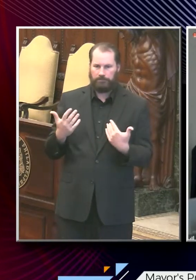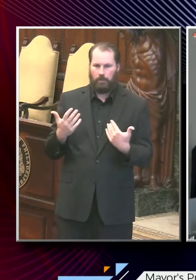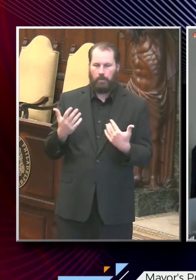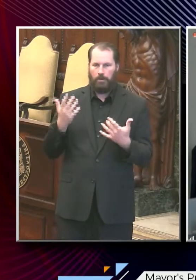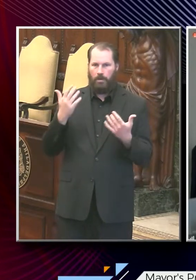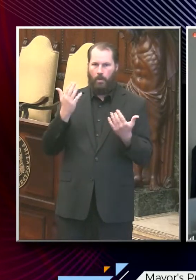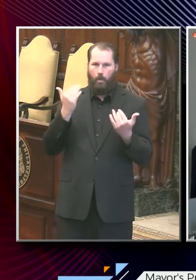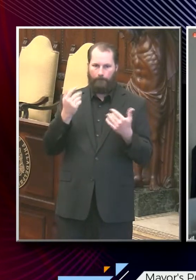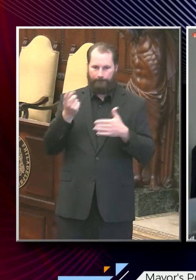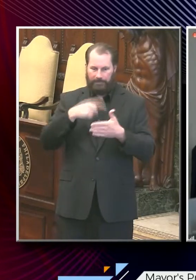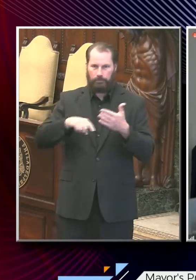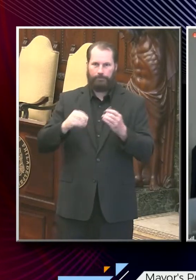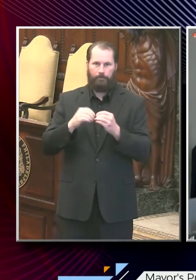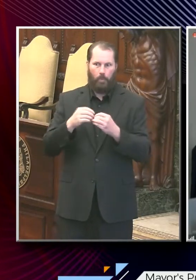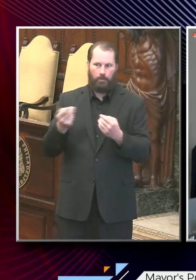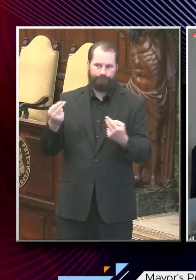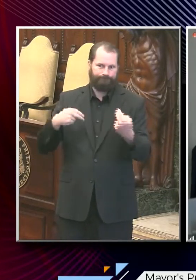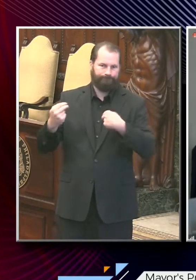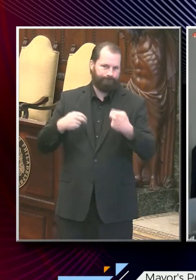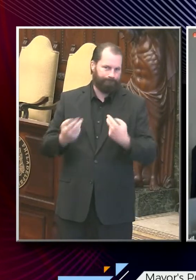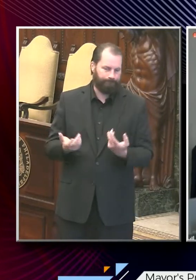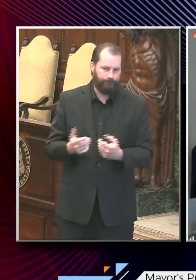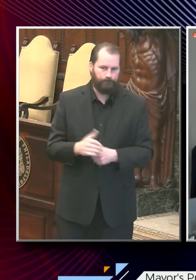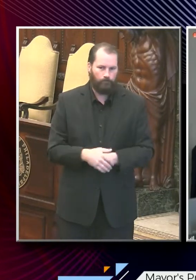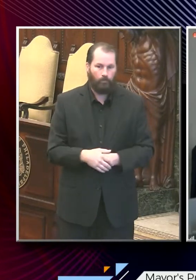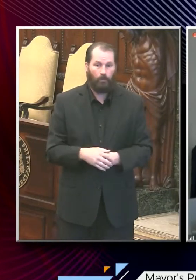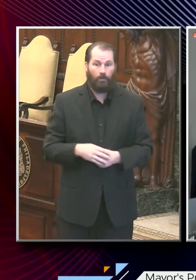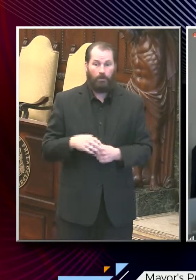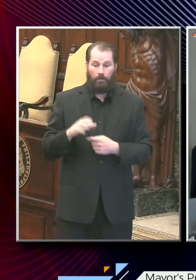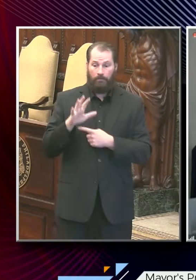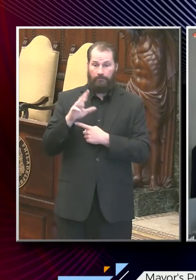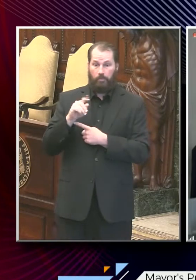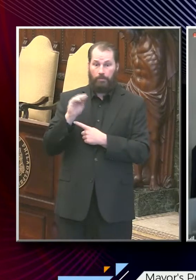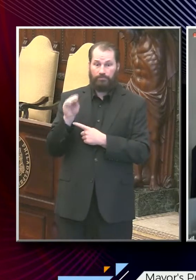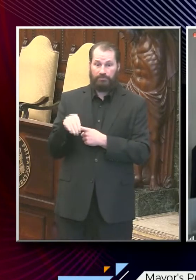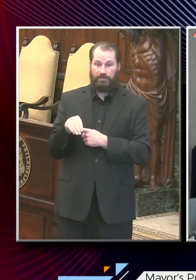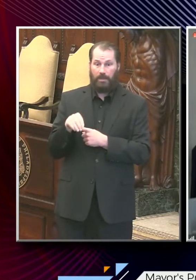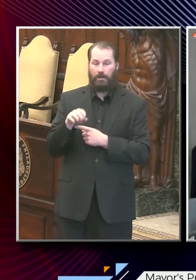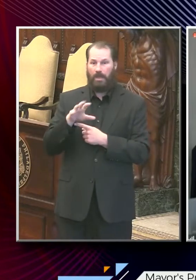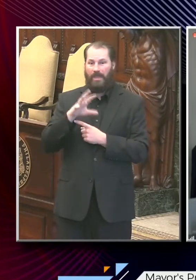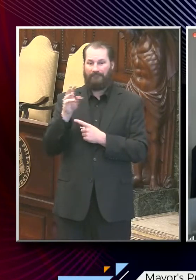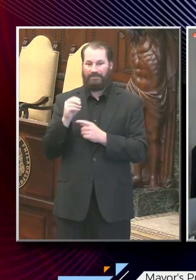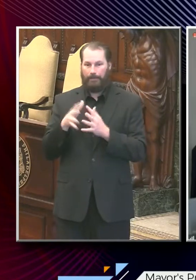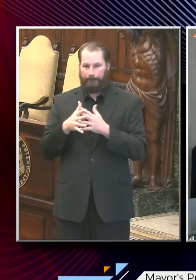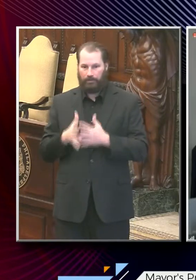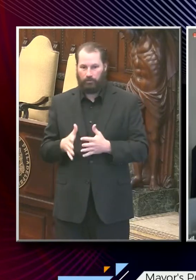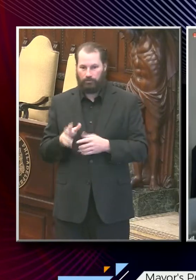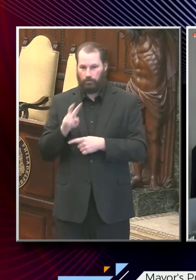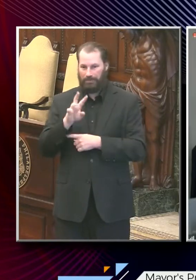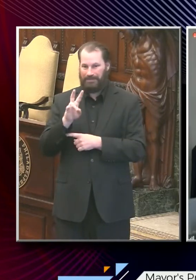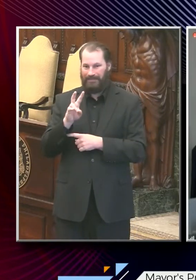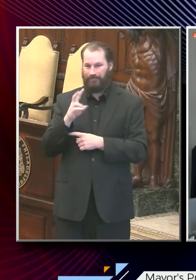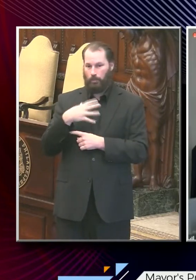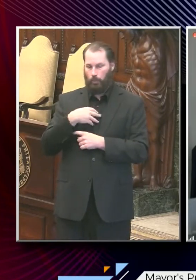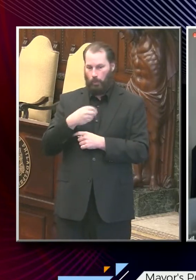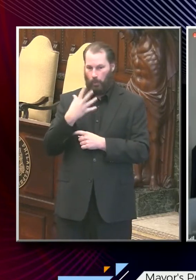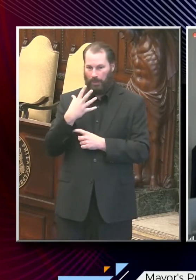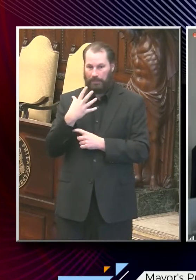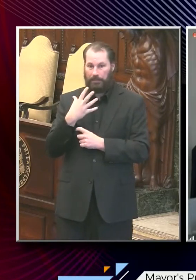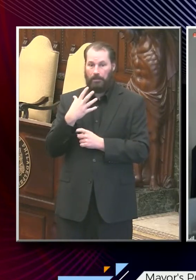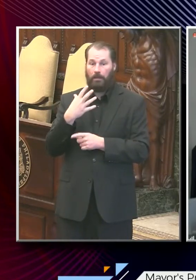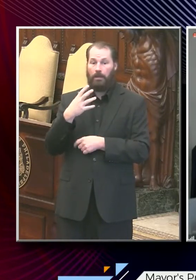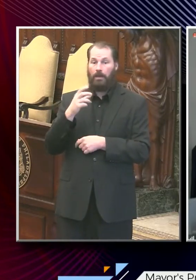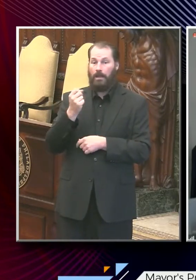hired so far, 51% are African American, 27% are white, 7% are Latino, 11% are